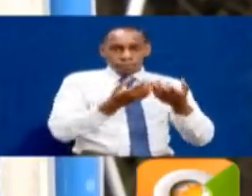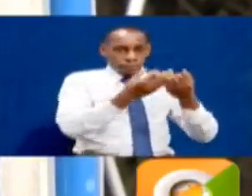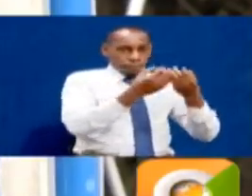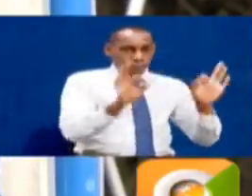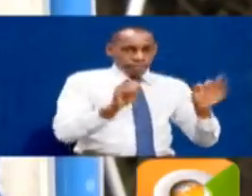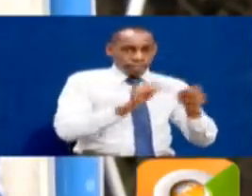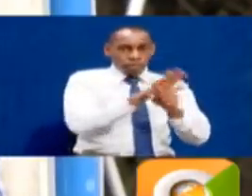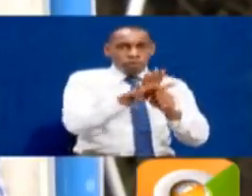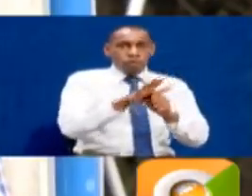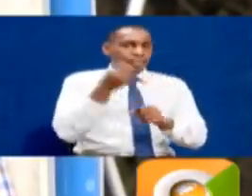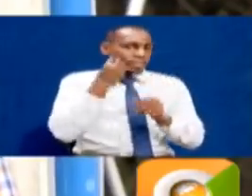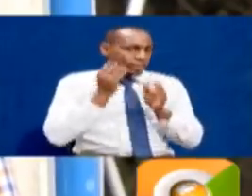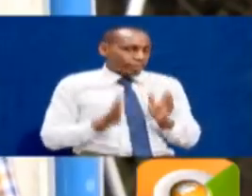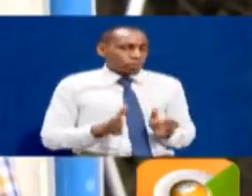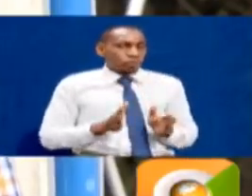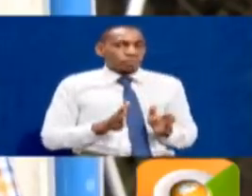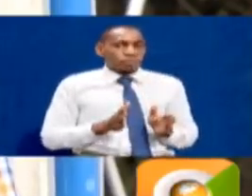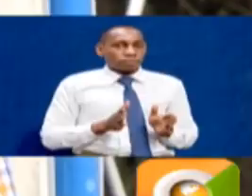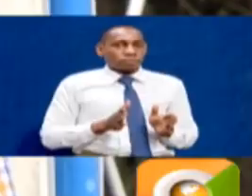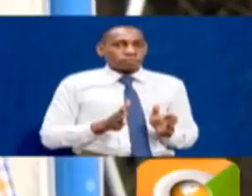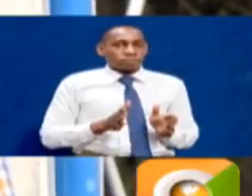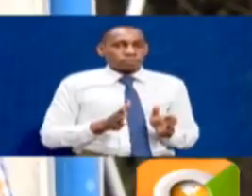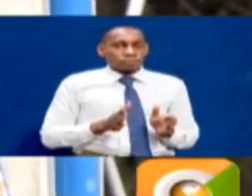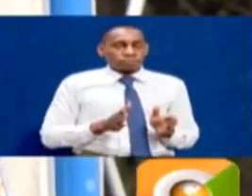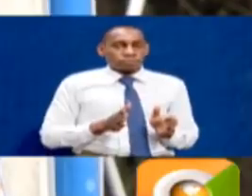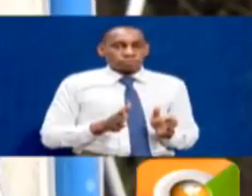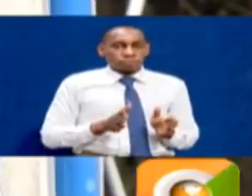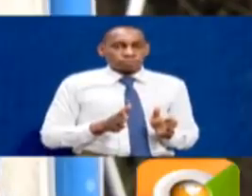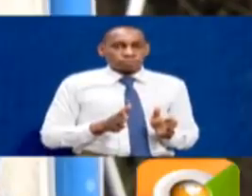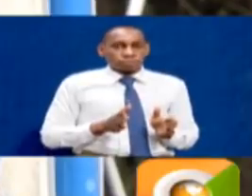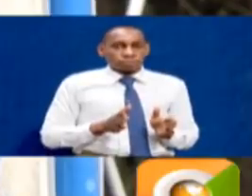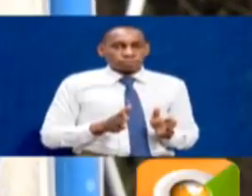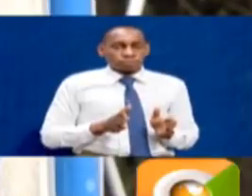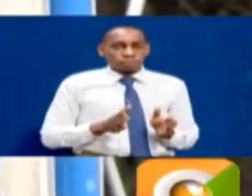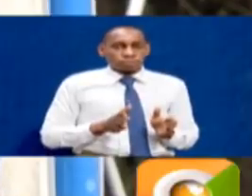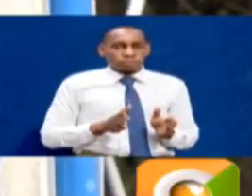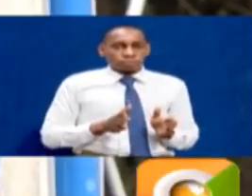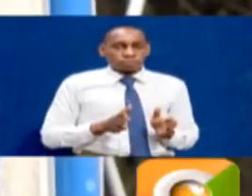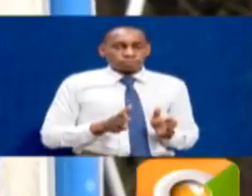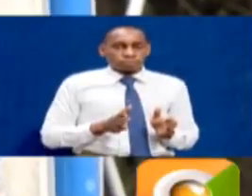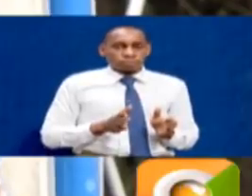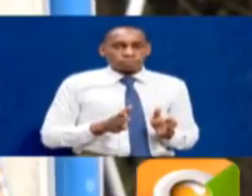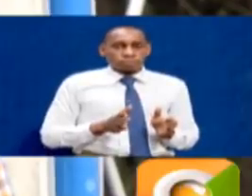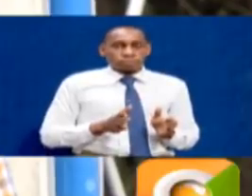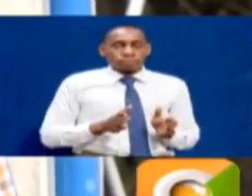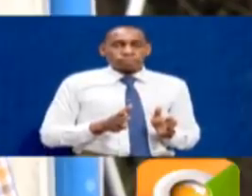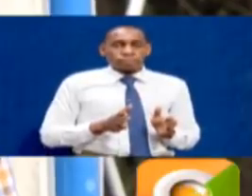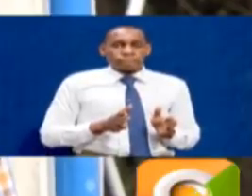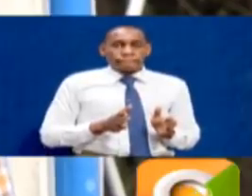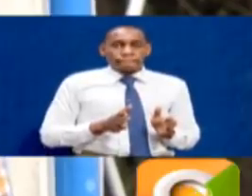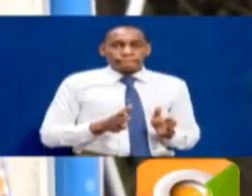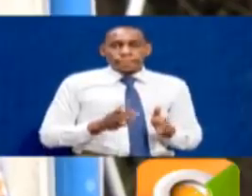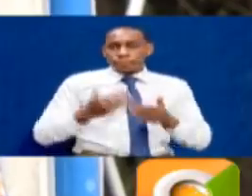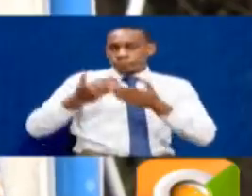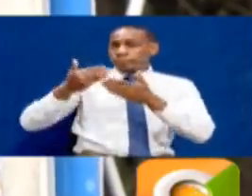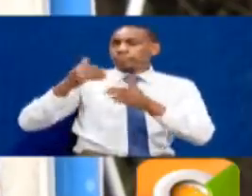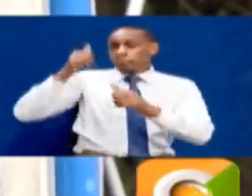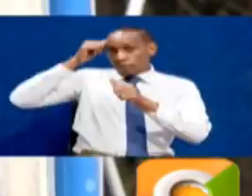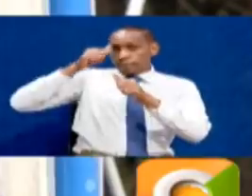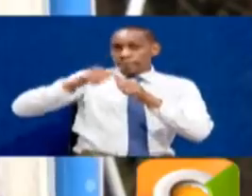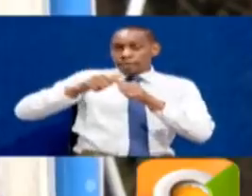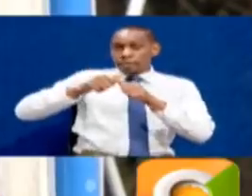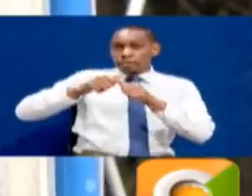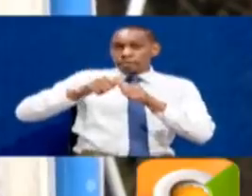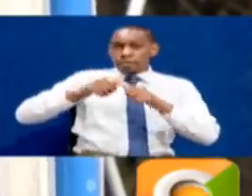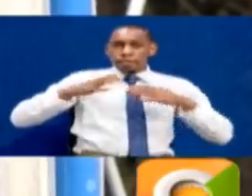of COVID-positive 19 patients from the clinical care pathway. Before, you remember, we